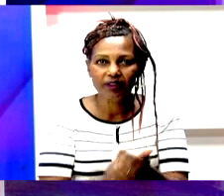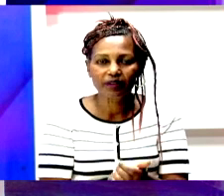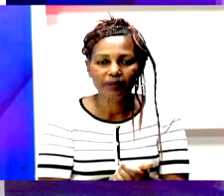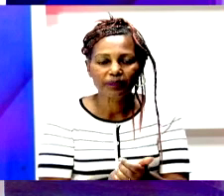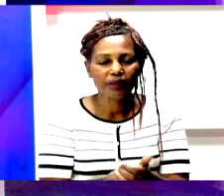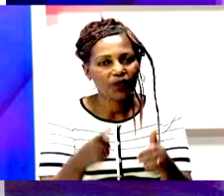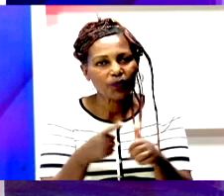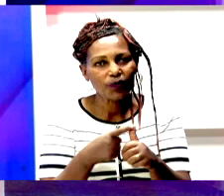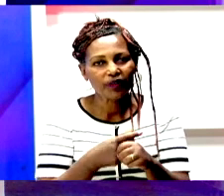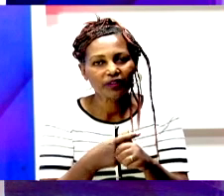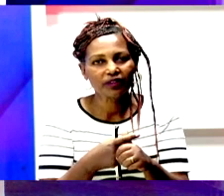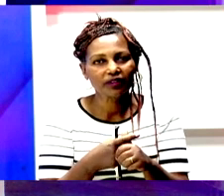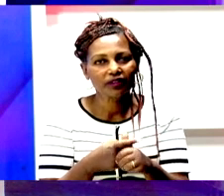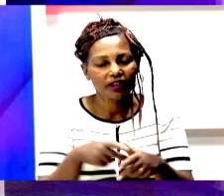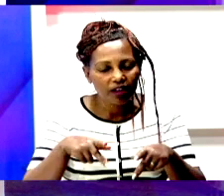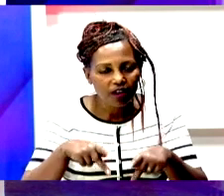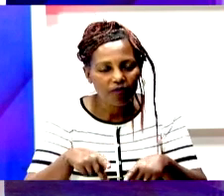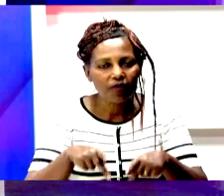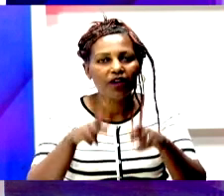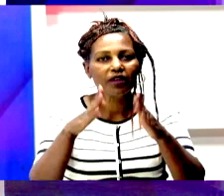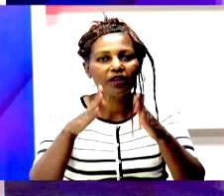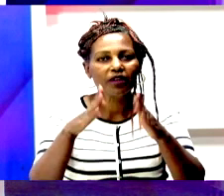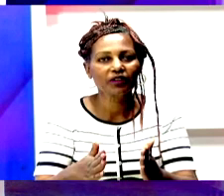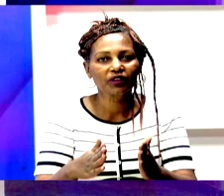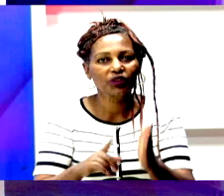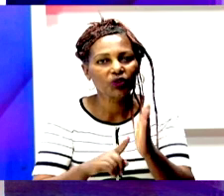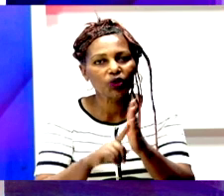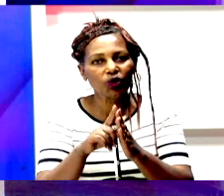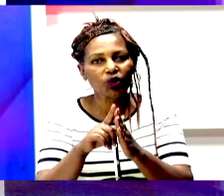Number one, farmers grow coffee.